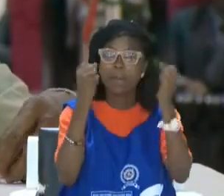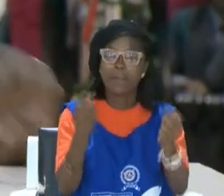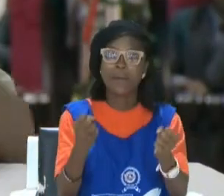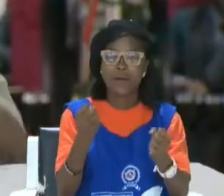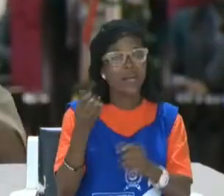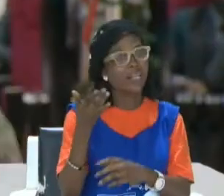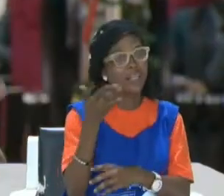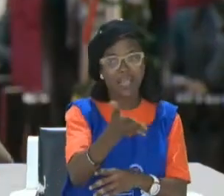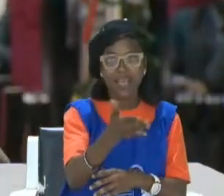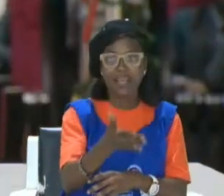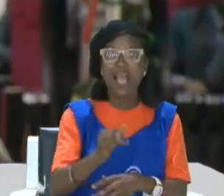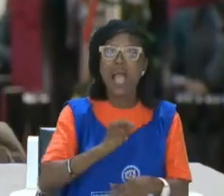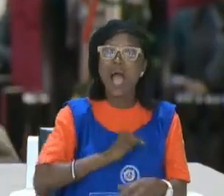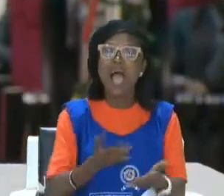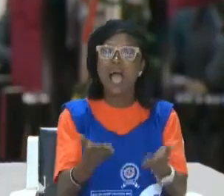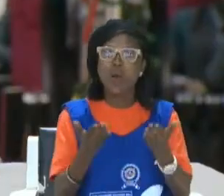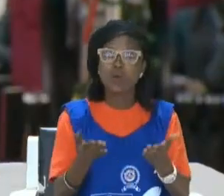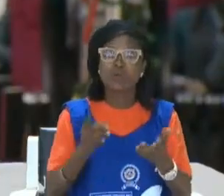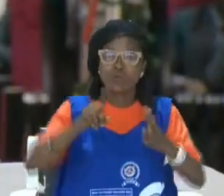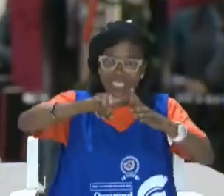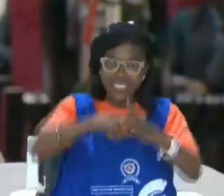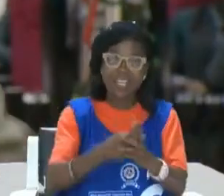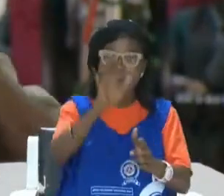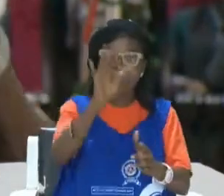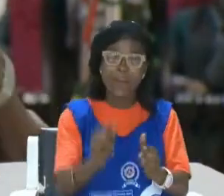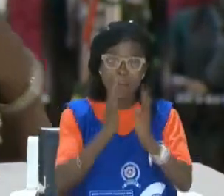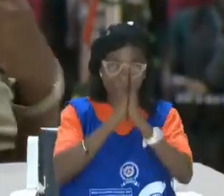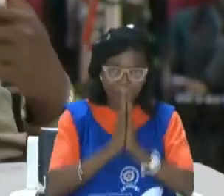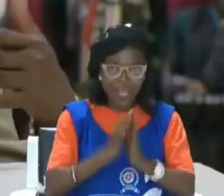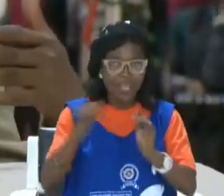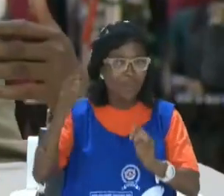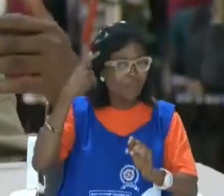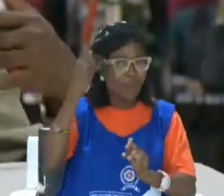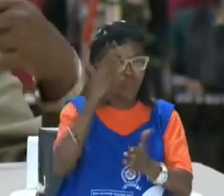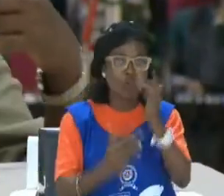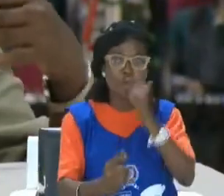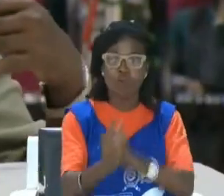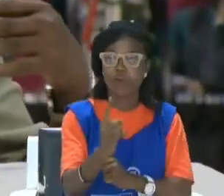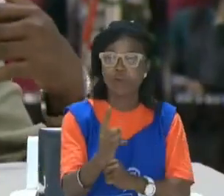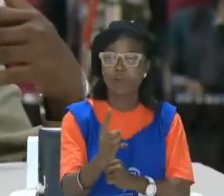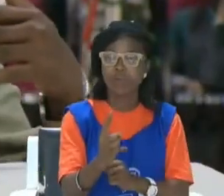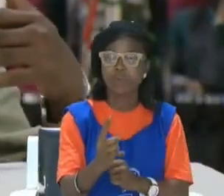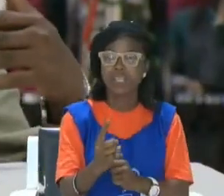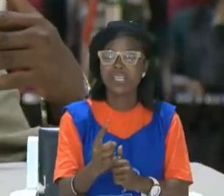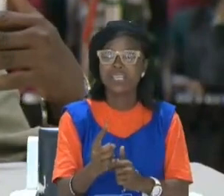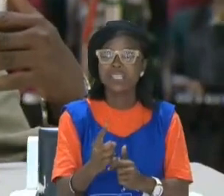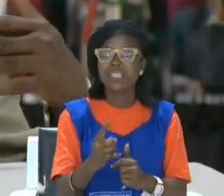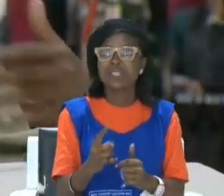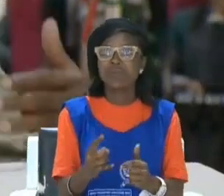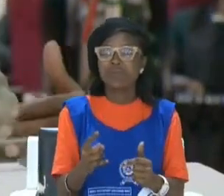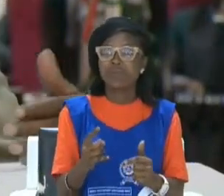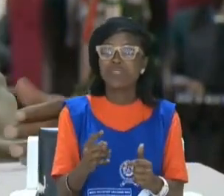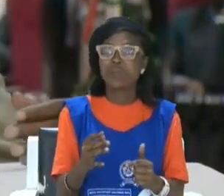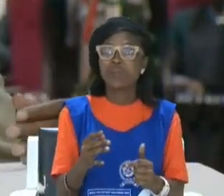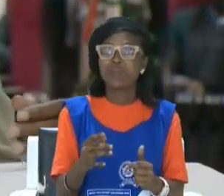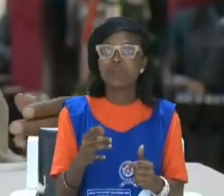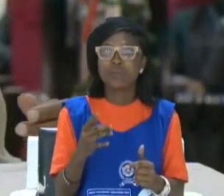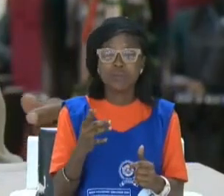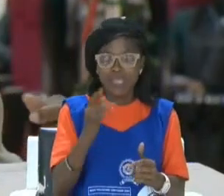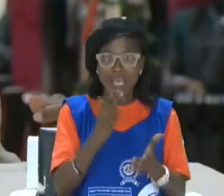But I want to start by praying for someone. You see, it's not those in Kirikiri prison who are really prisoners, you